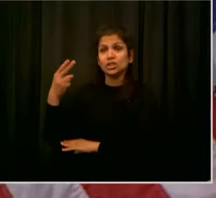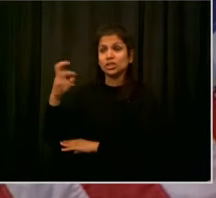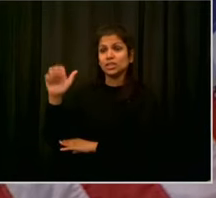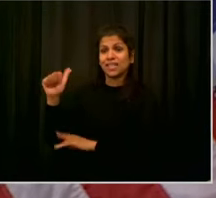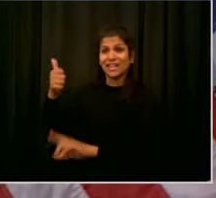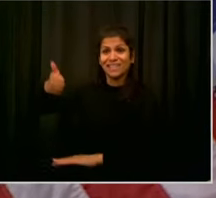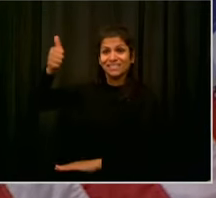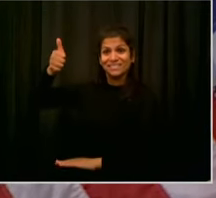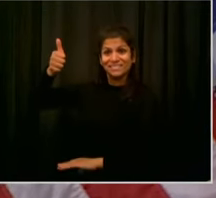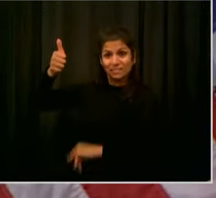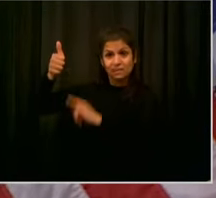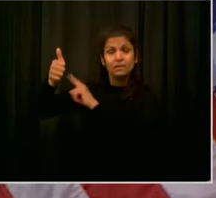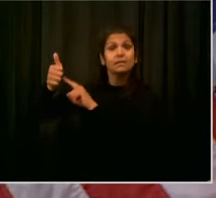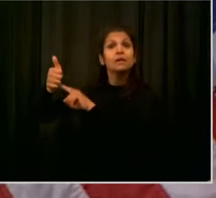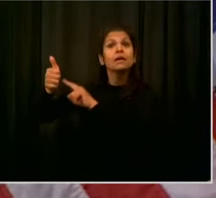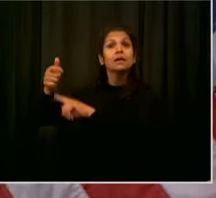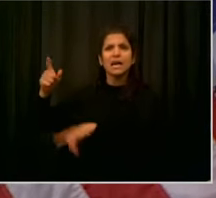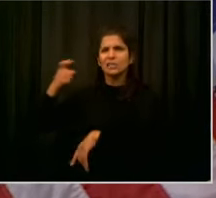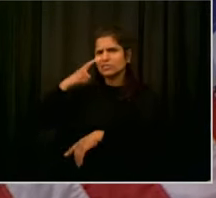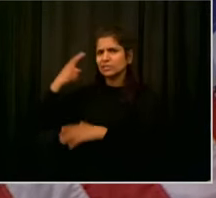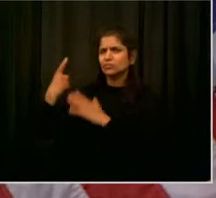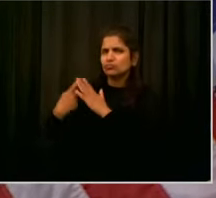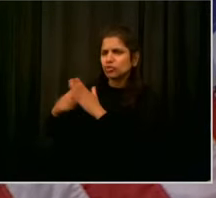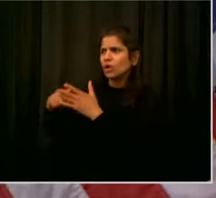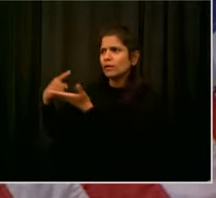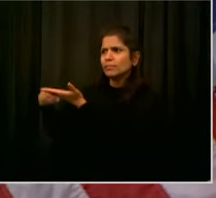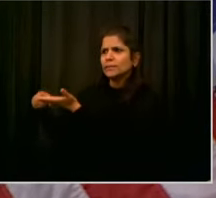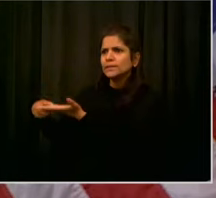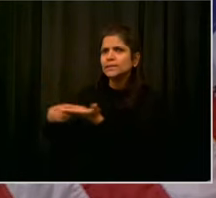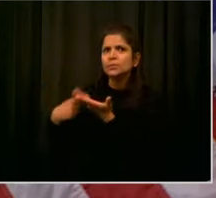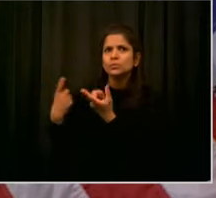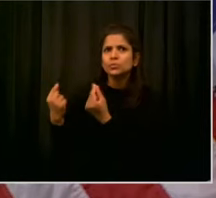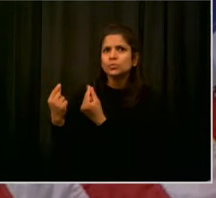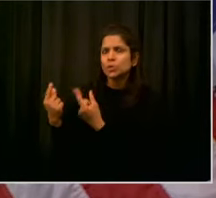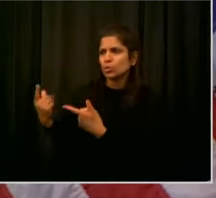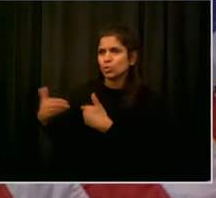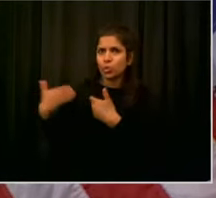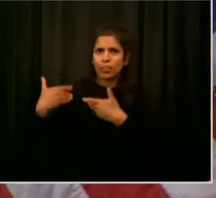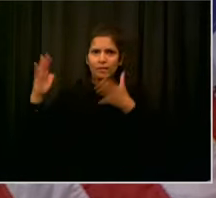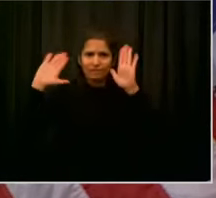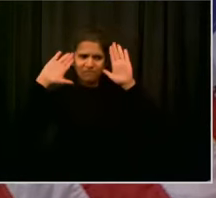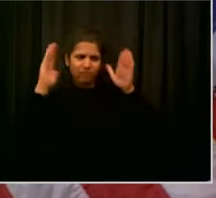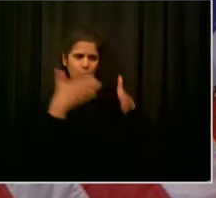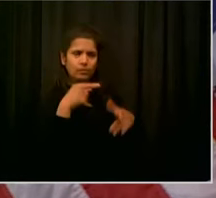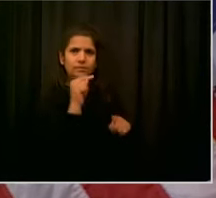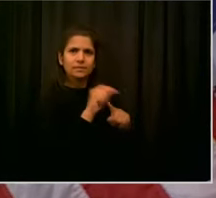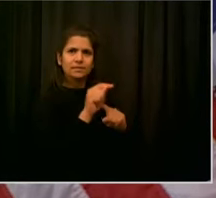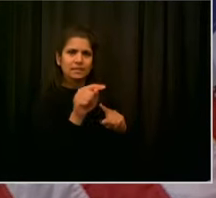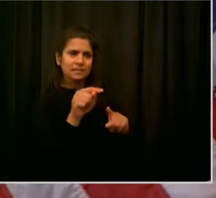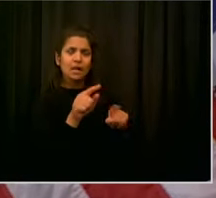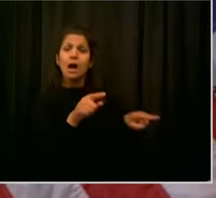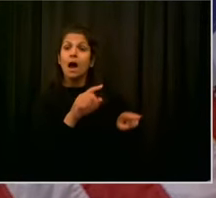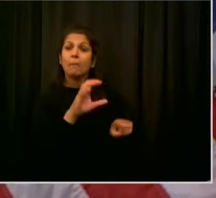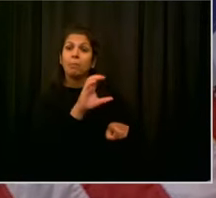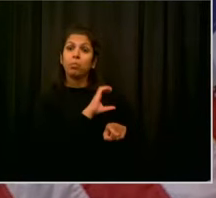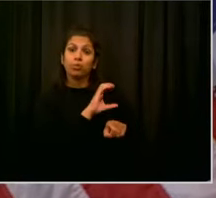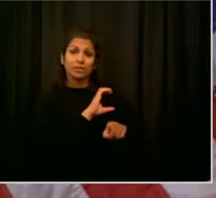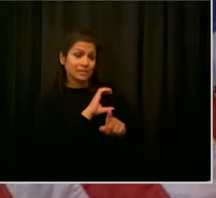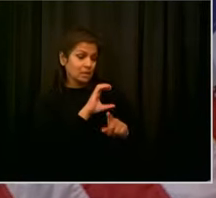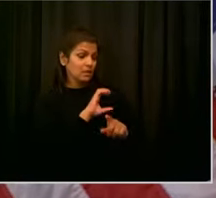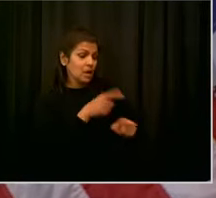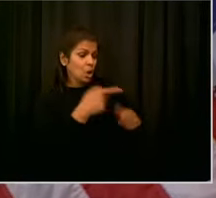profound. He has said things in his tenure that, if you listen carefully, are about entirely reshaping the approach of